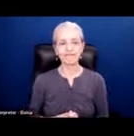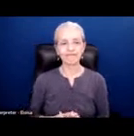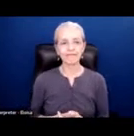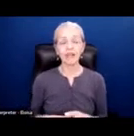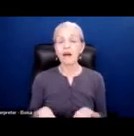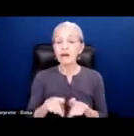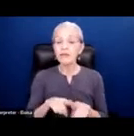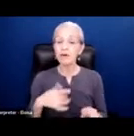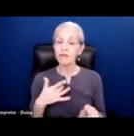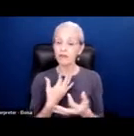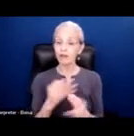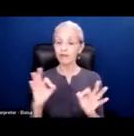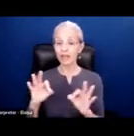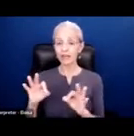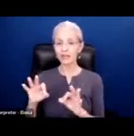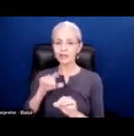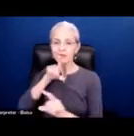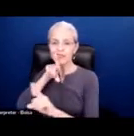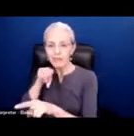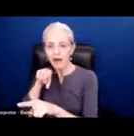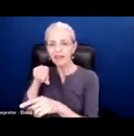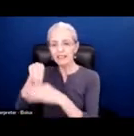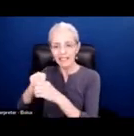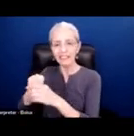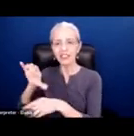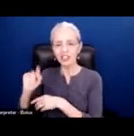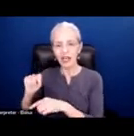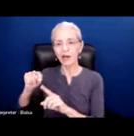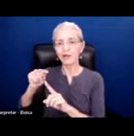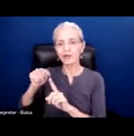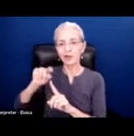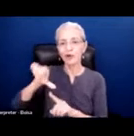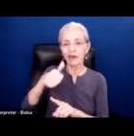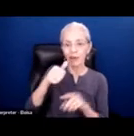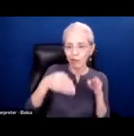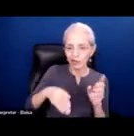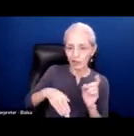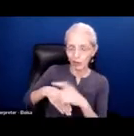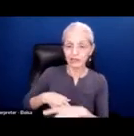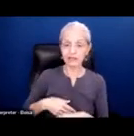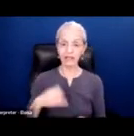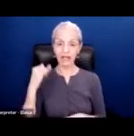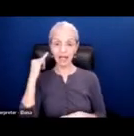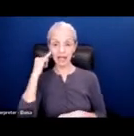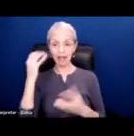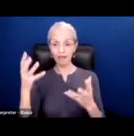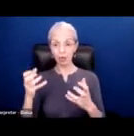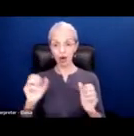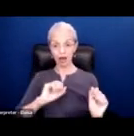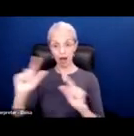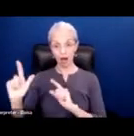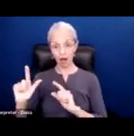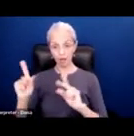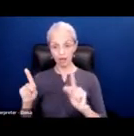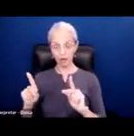Also feel free to respond to each other, et cetera. And if you are using chat and you want everyone to see your question, please be sure